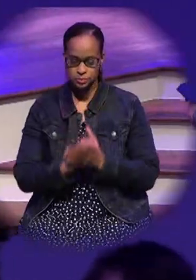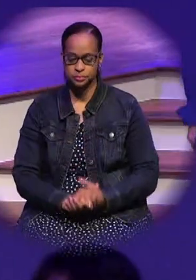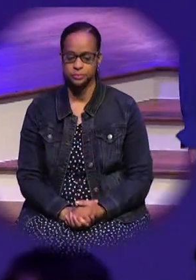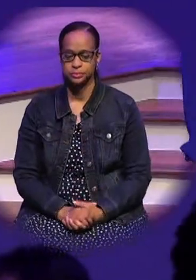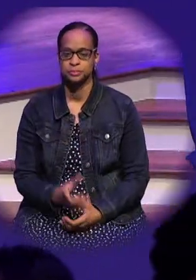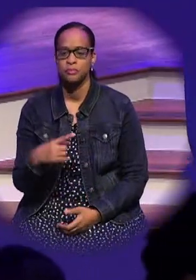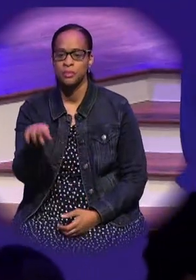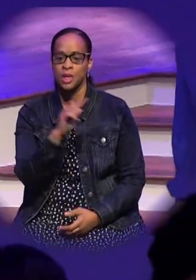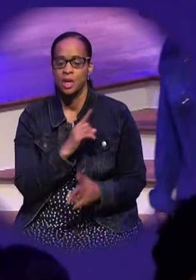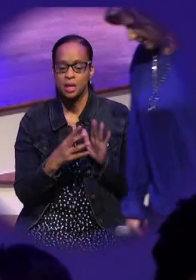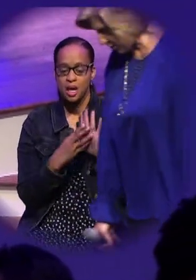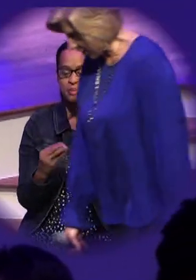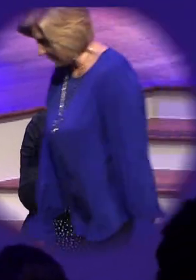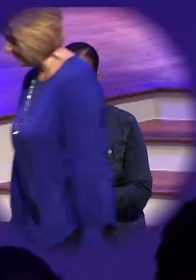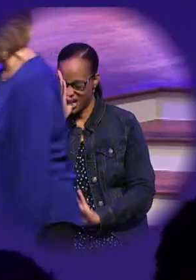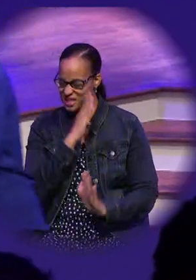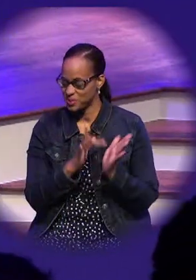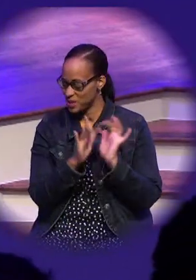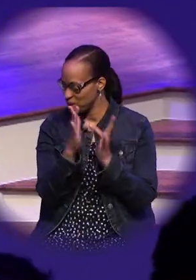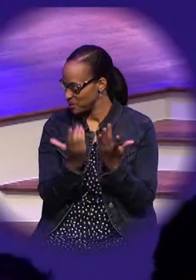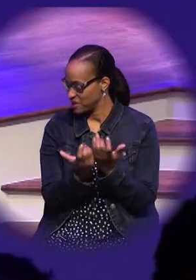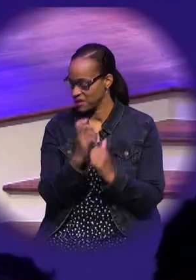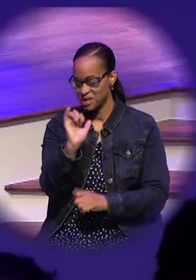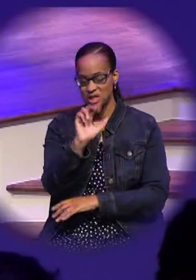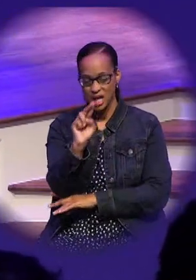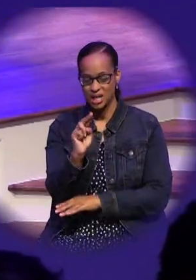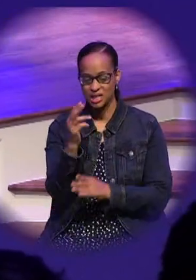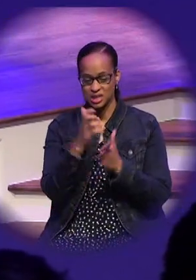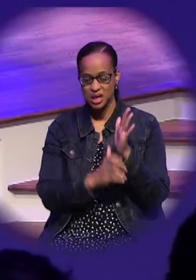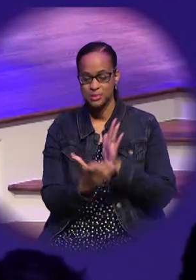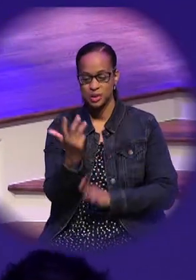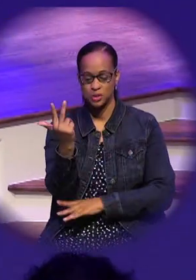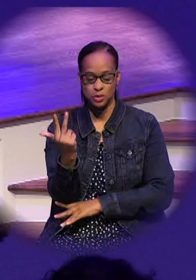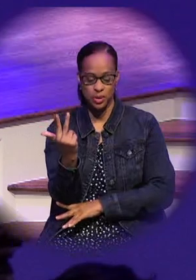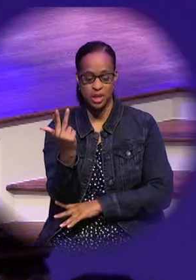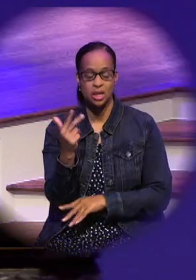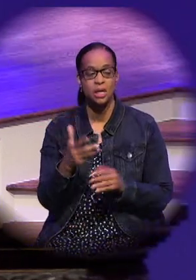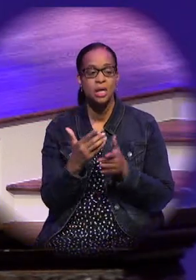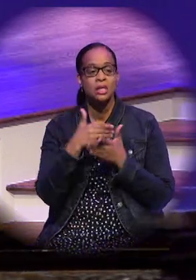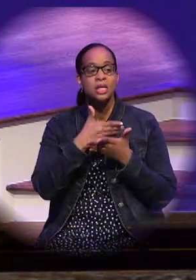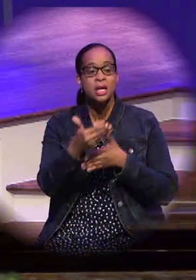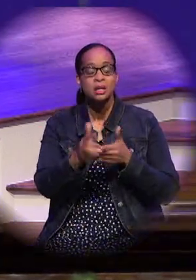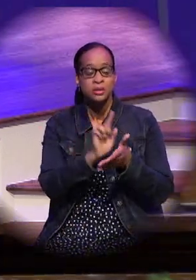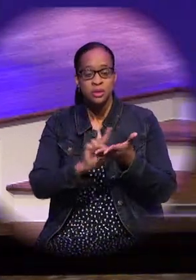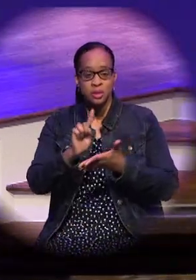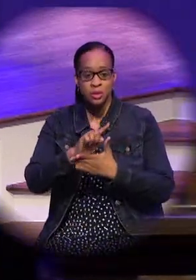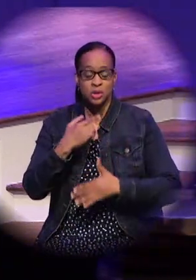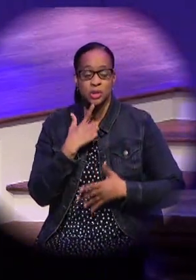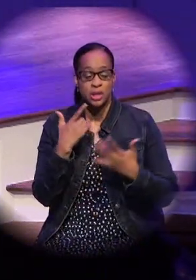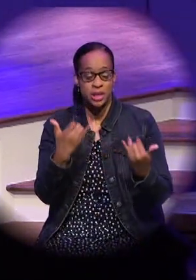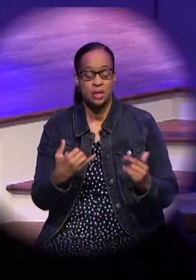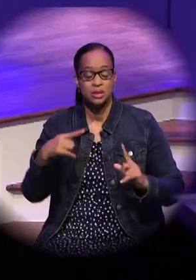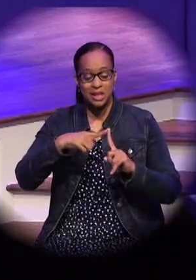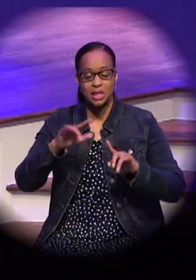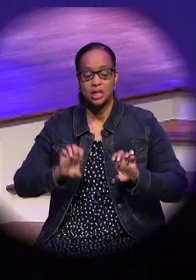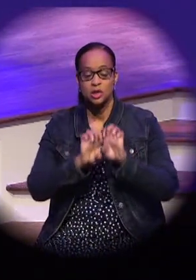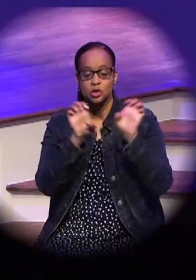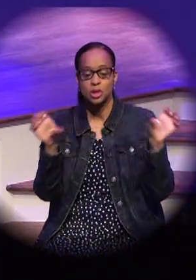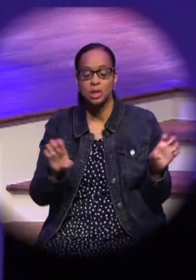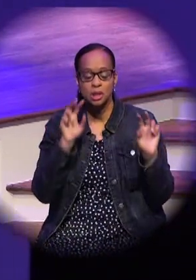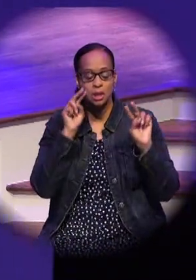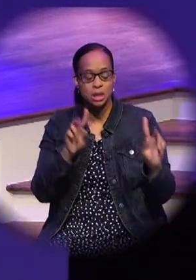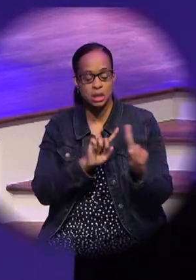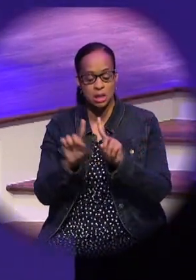If you would, take your copy of God's Word and open with me to John chapter 3. Over the next few weeks, really from now till Easter, we'll be looking at